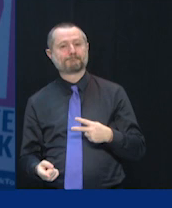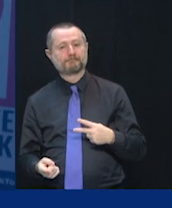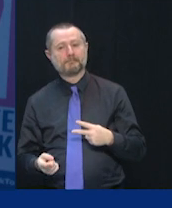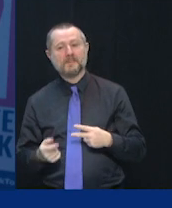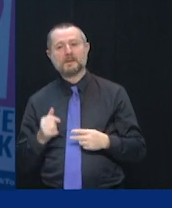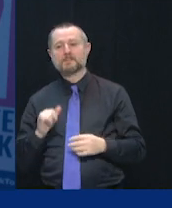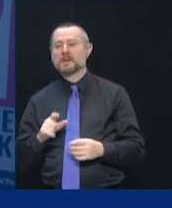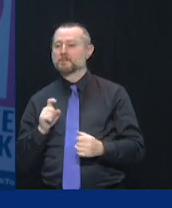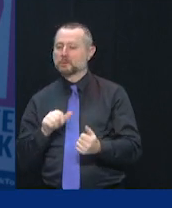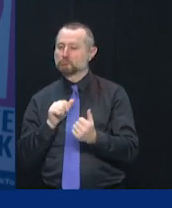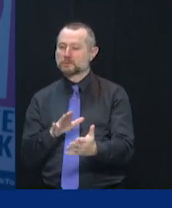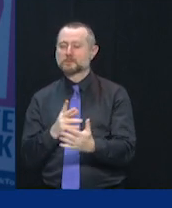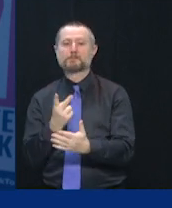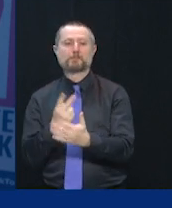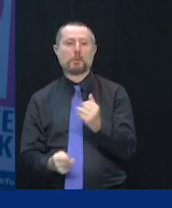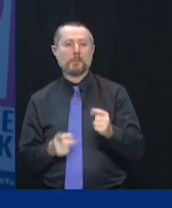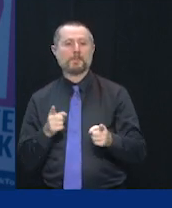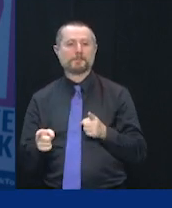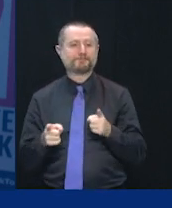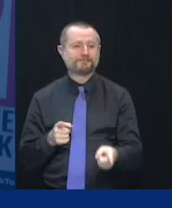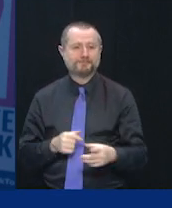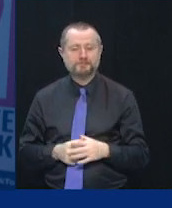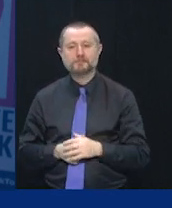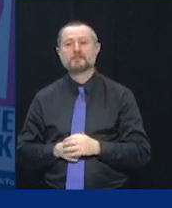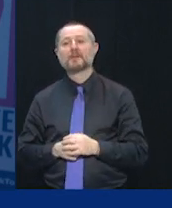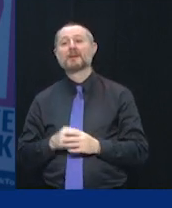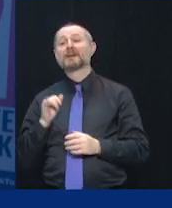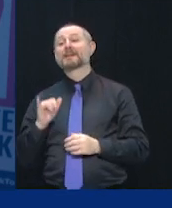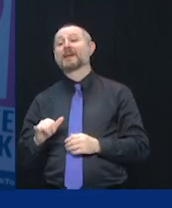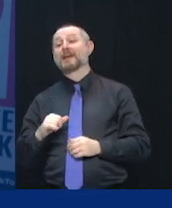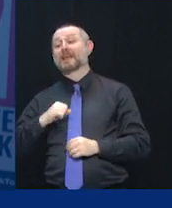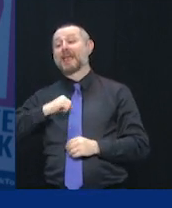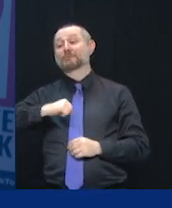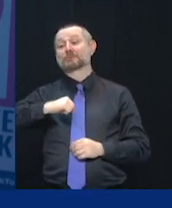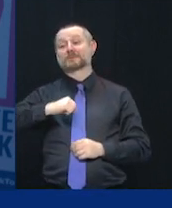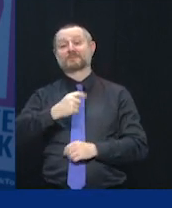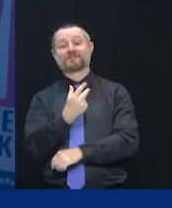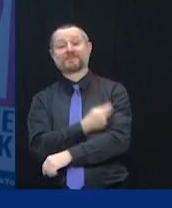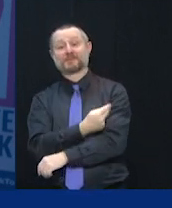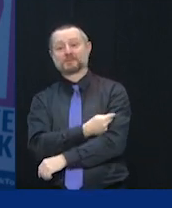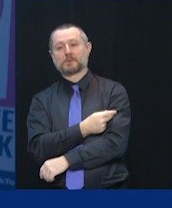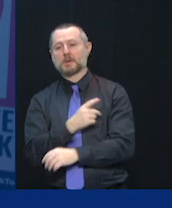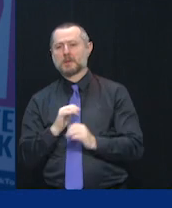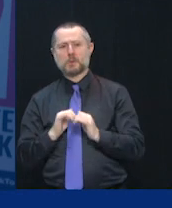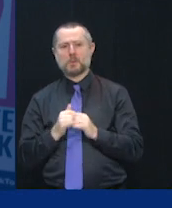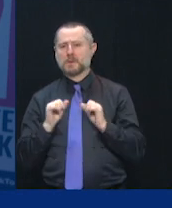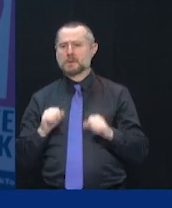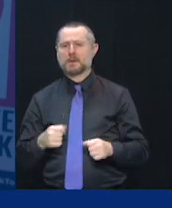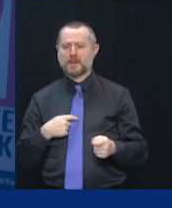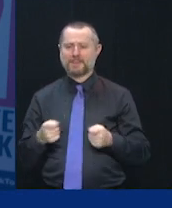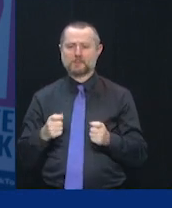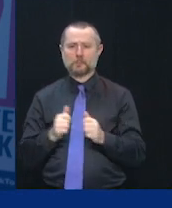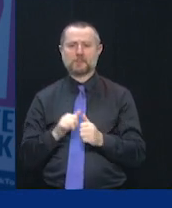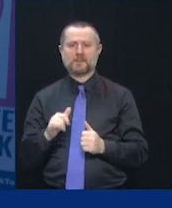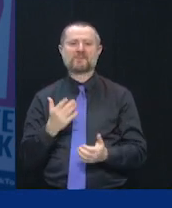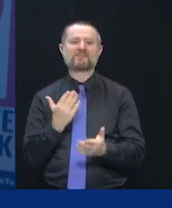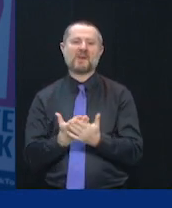both, and we are. The hesitancy must be directly addressed with facts and